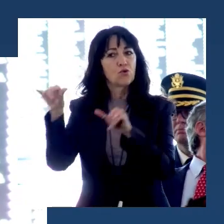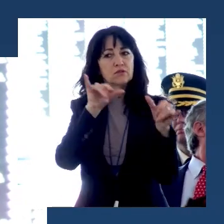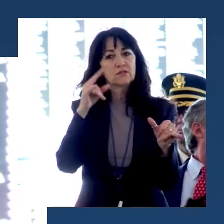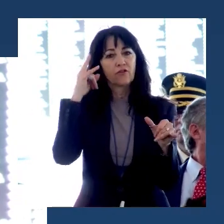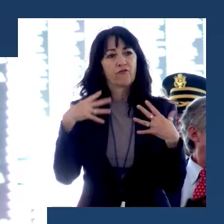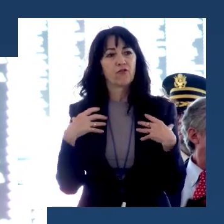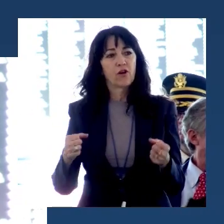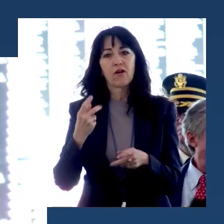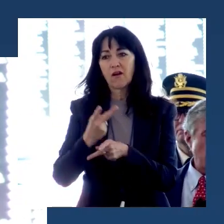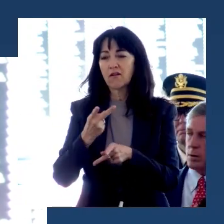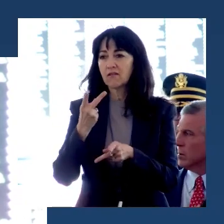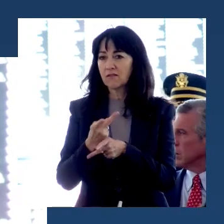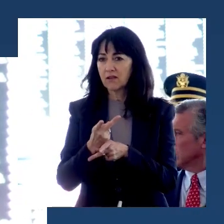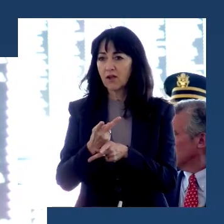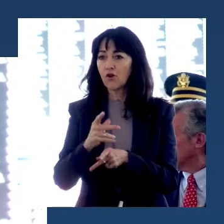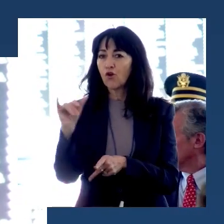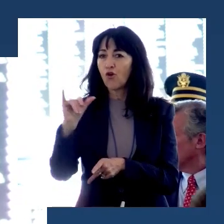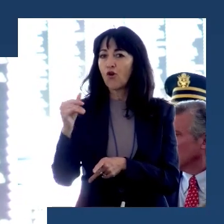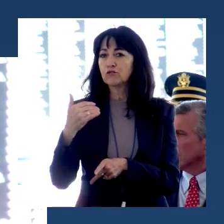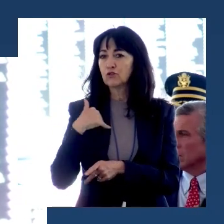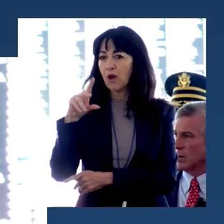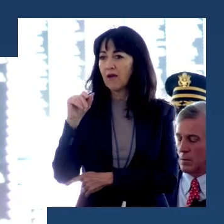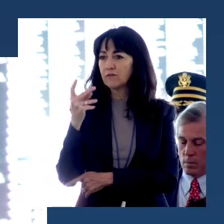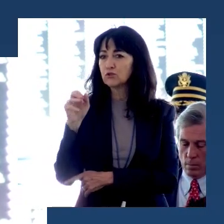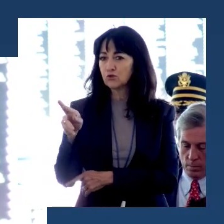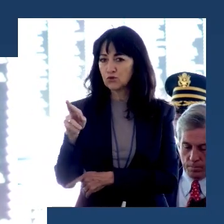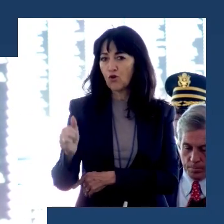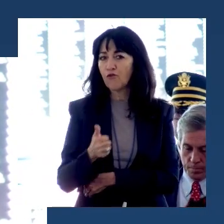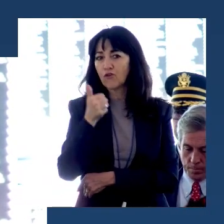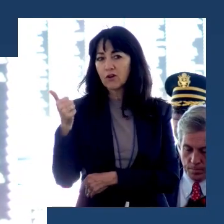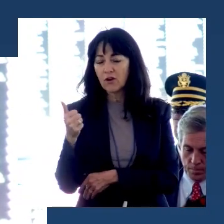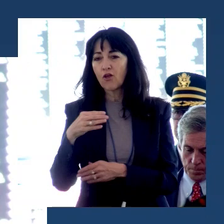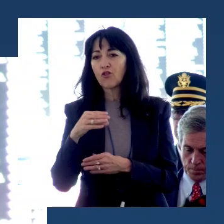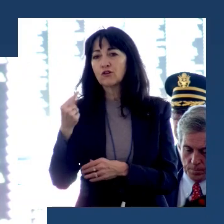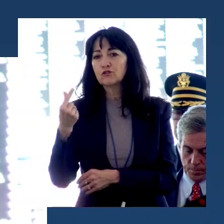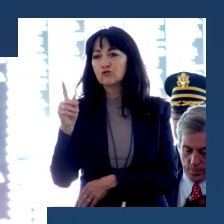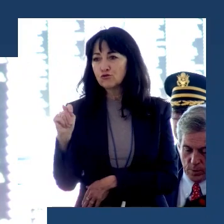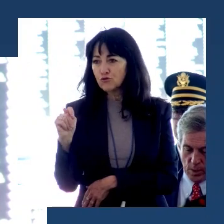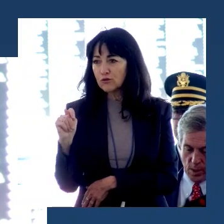a community-based outpatient clinic in Dover. We have another in Georgetown. We have